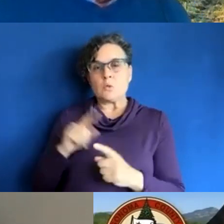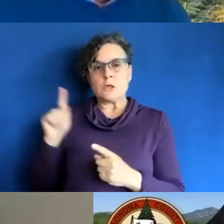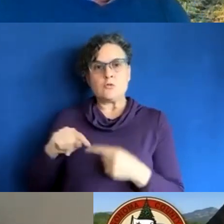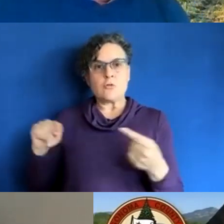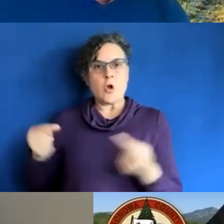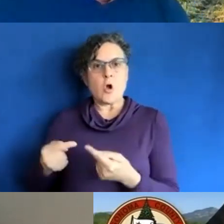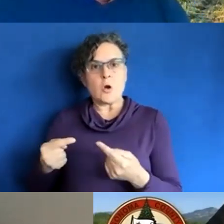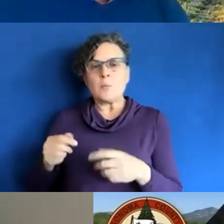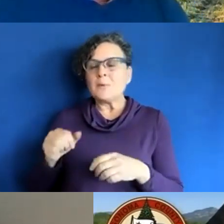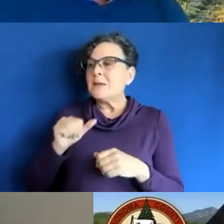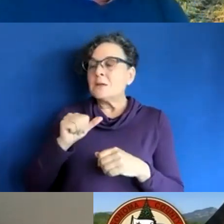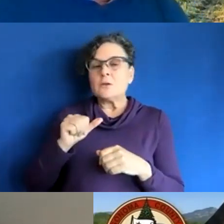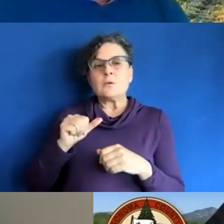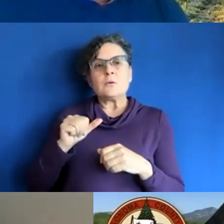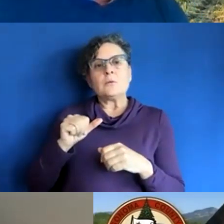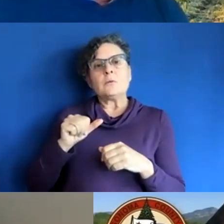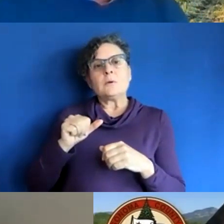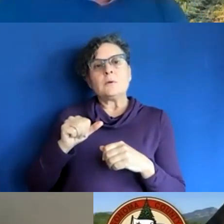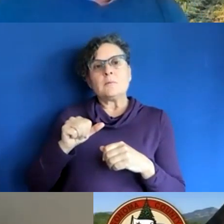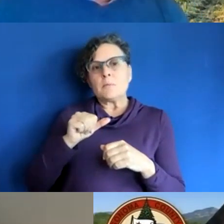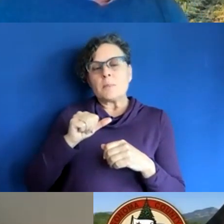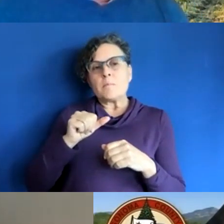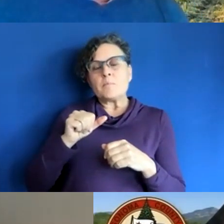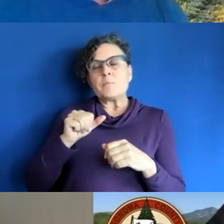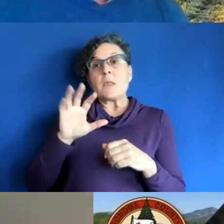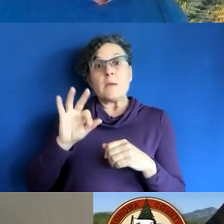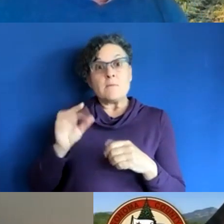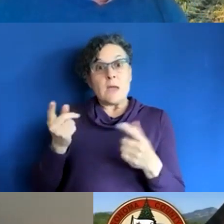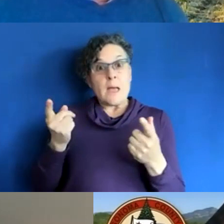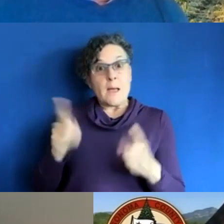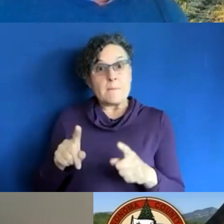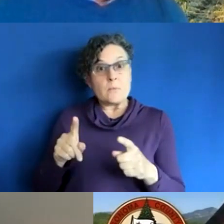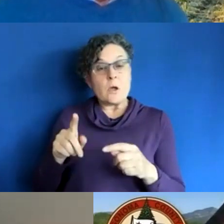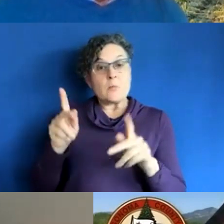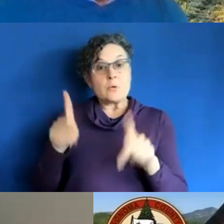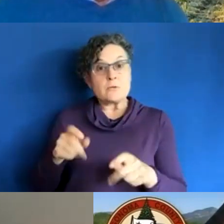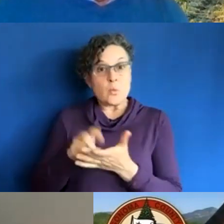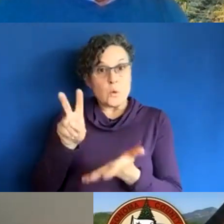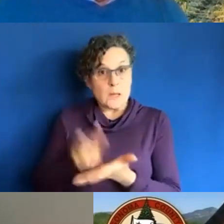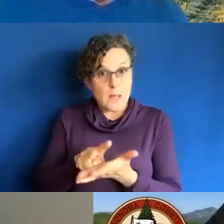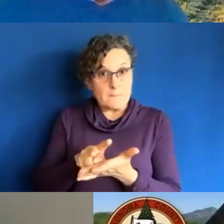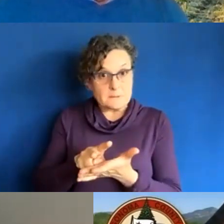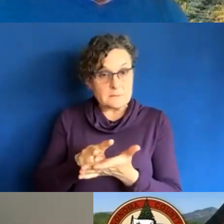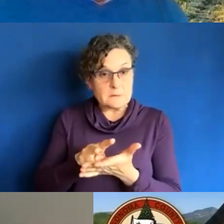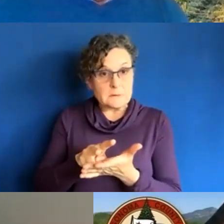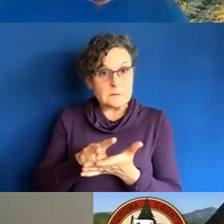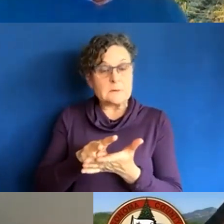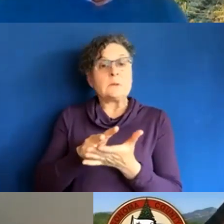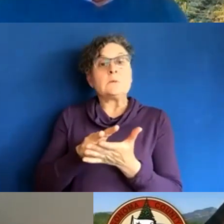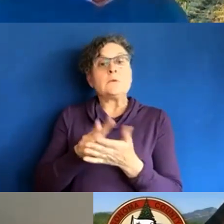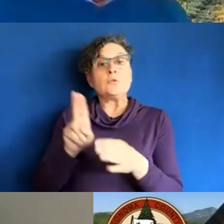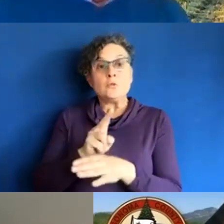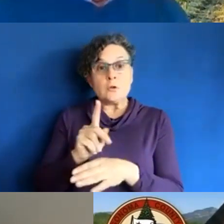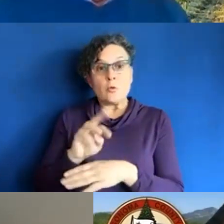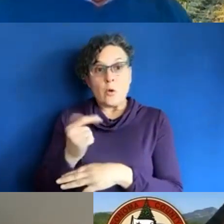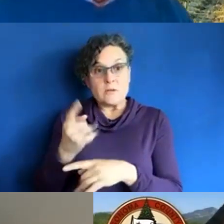it's not an automatic departure from the program to have one relapse. But we again, the concept